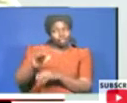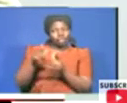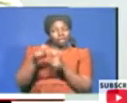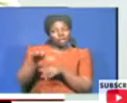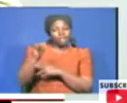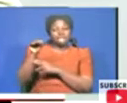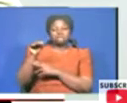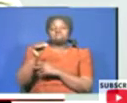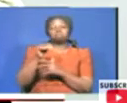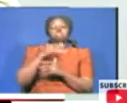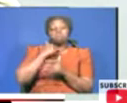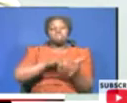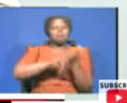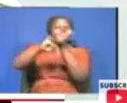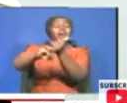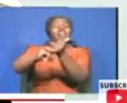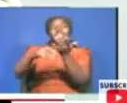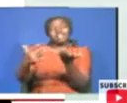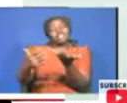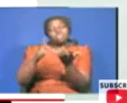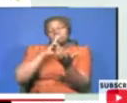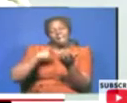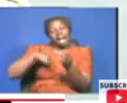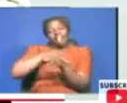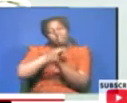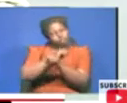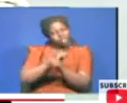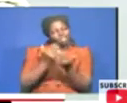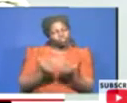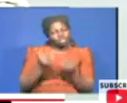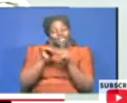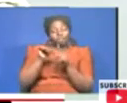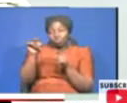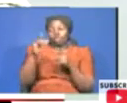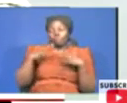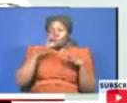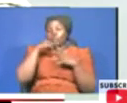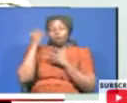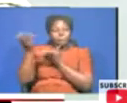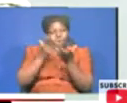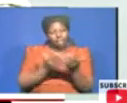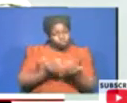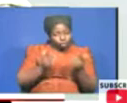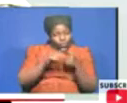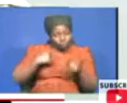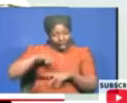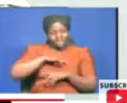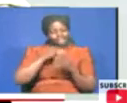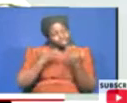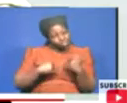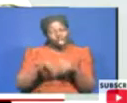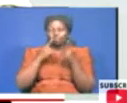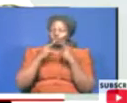husband. Mm-hmm. So we honor, we protect them, and these people who bring them to us, mm-hmm. they try to talk to those